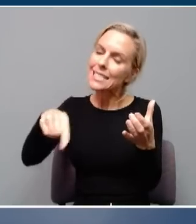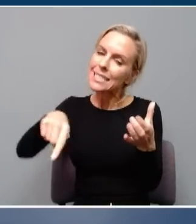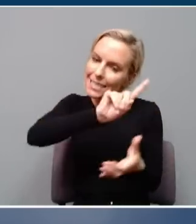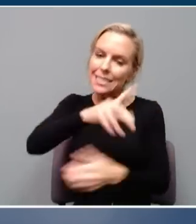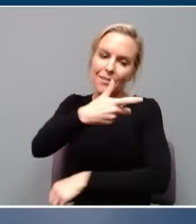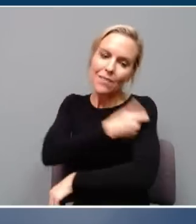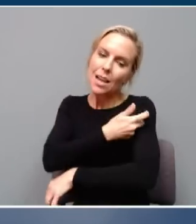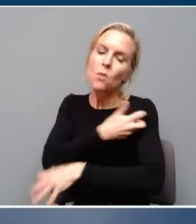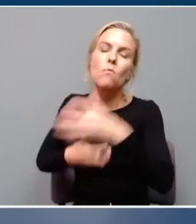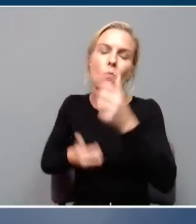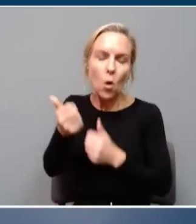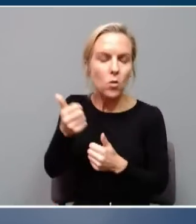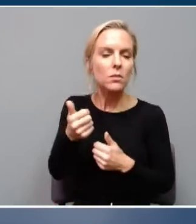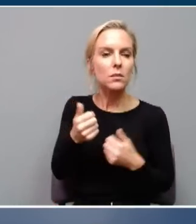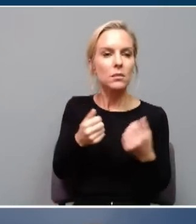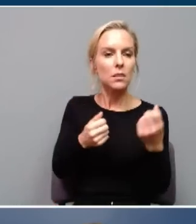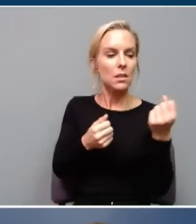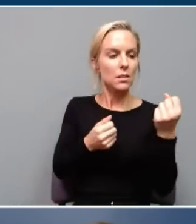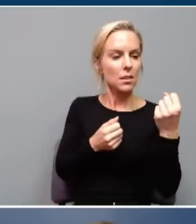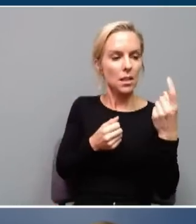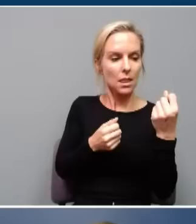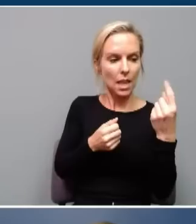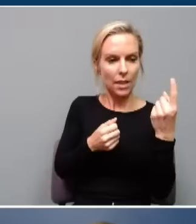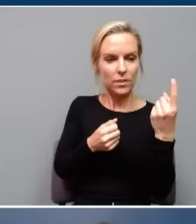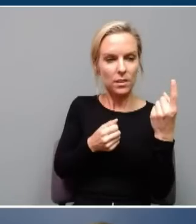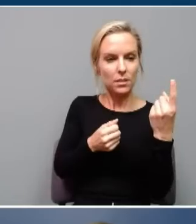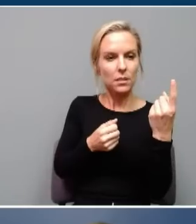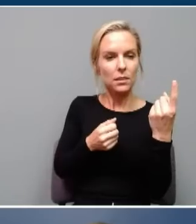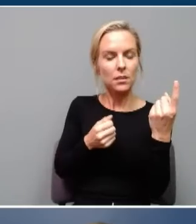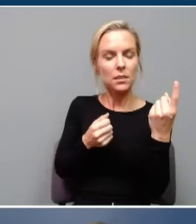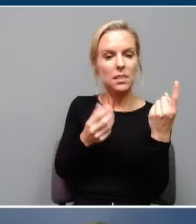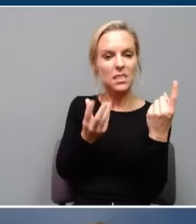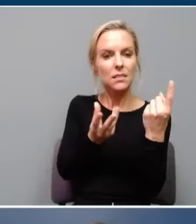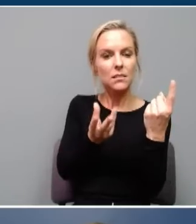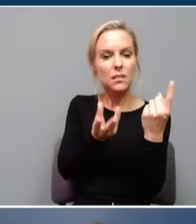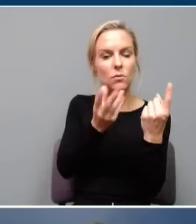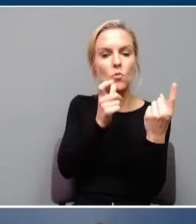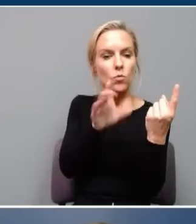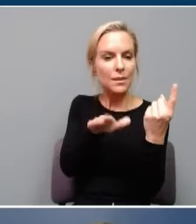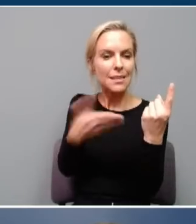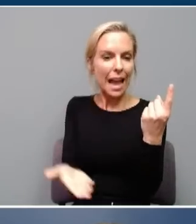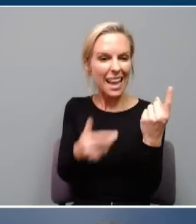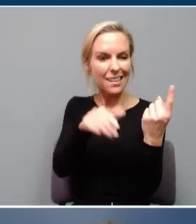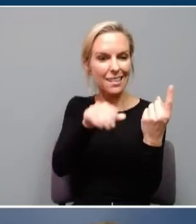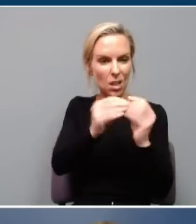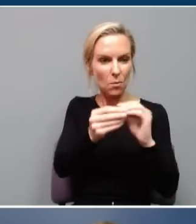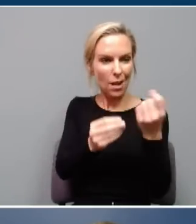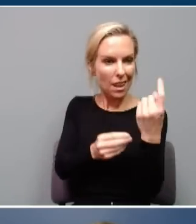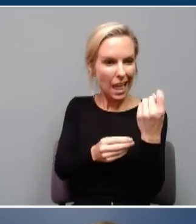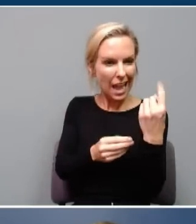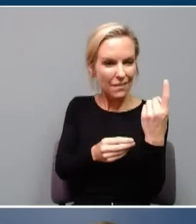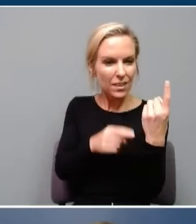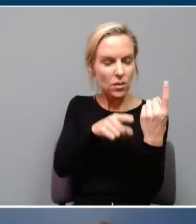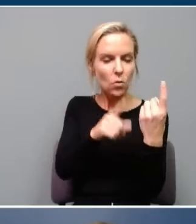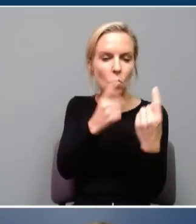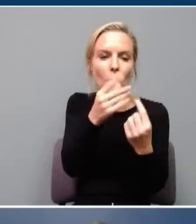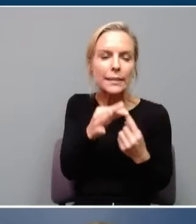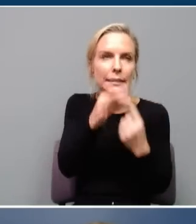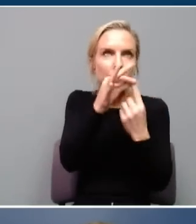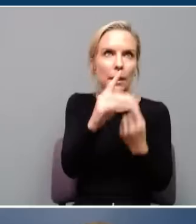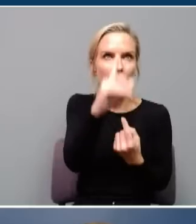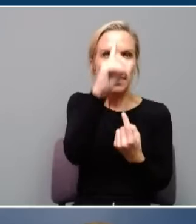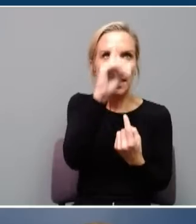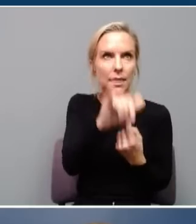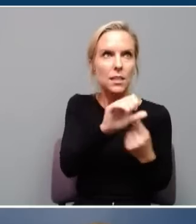you, the 11 unvaccinated deaths that are over there, with just one exception that I can think of, are